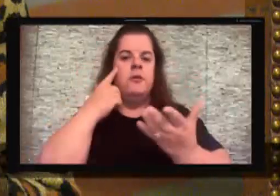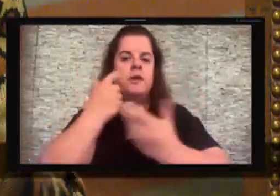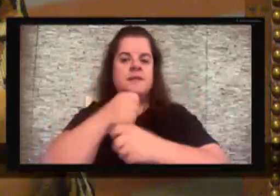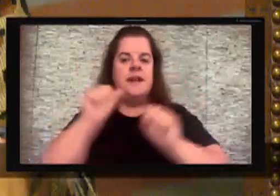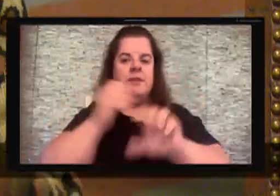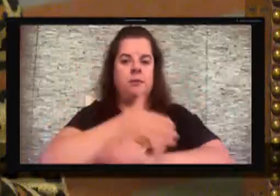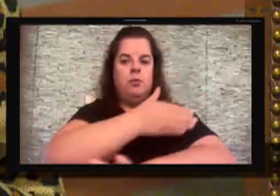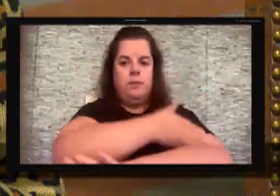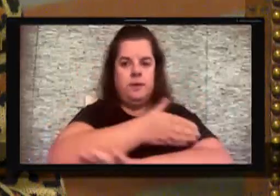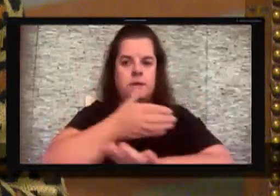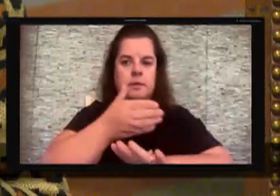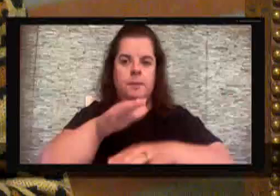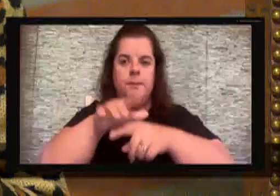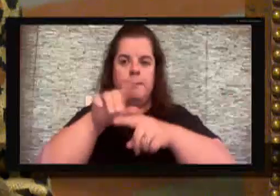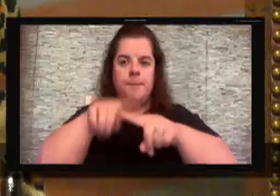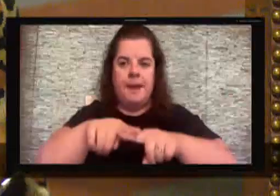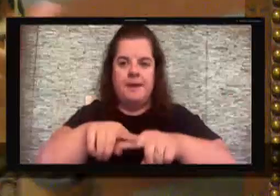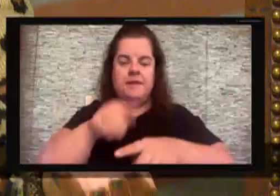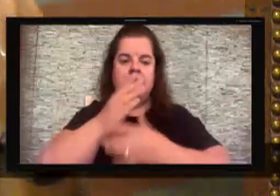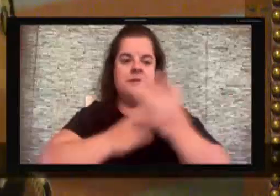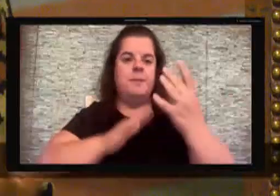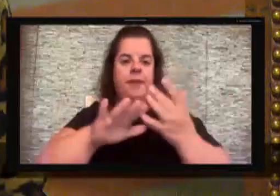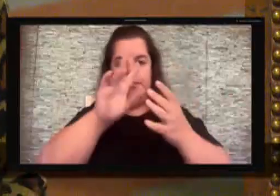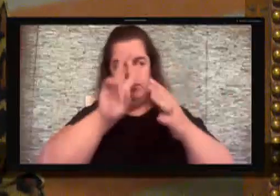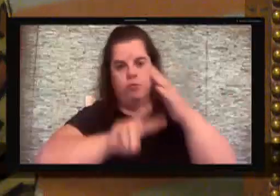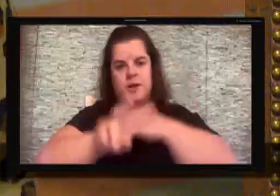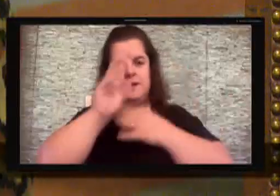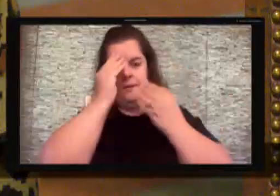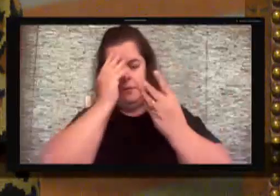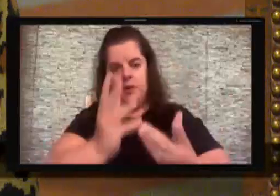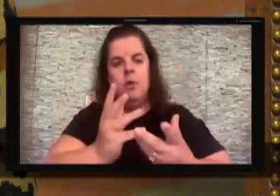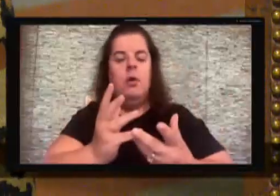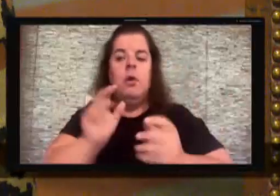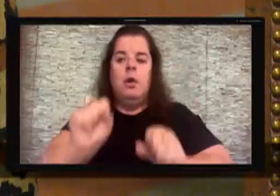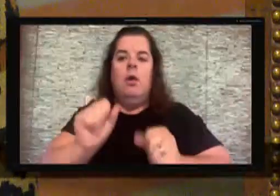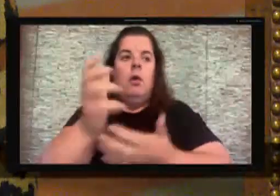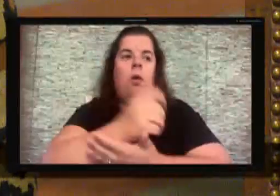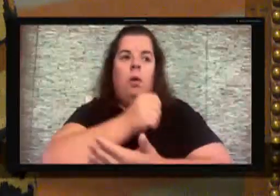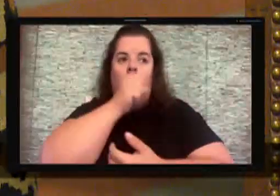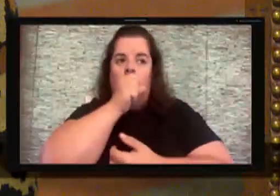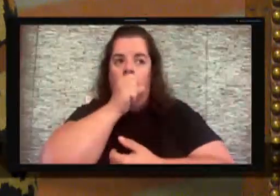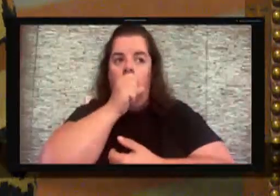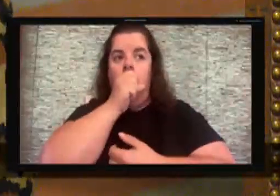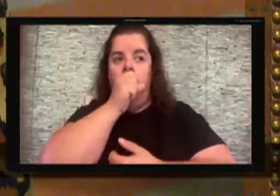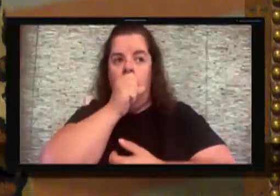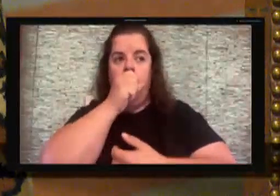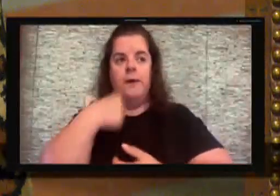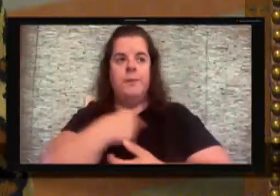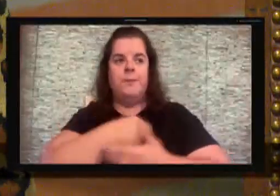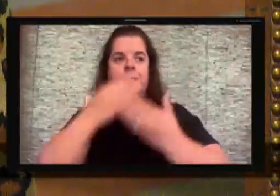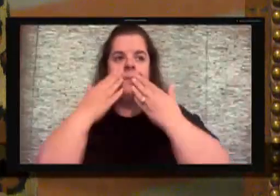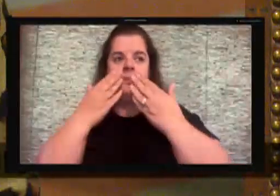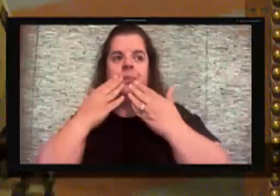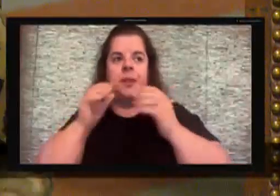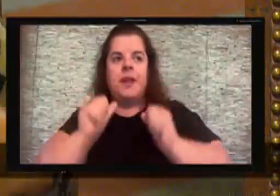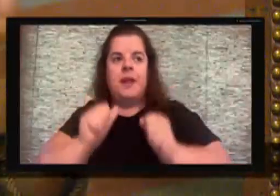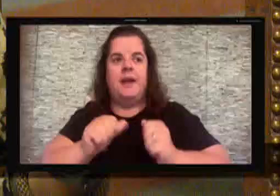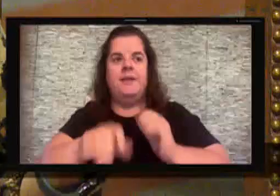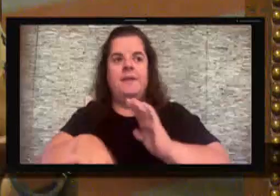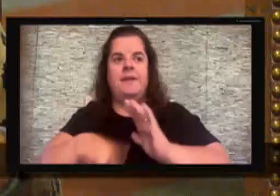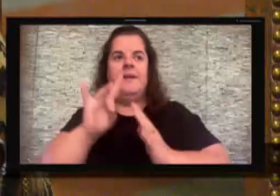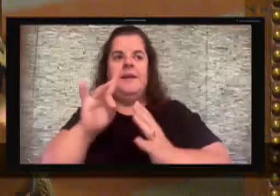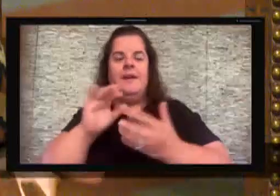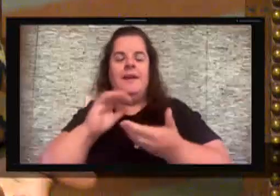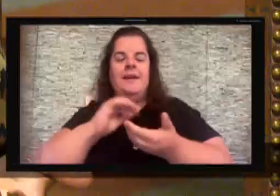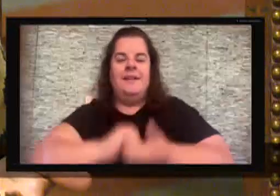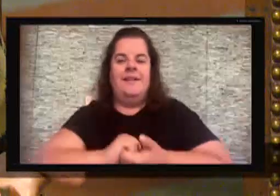be based on some of that predictive information that they can collect. So we're really grateful that we were able to find a partner to work with us on this. As